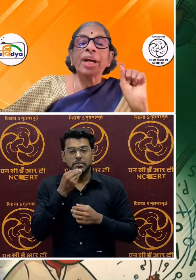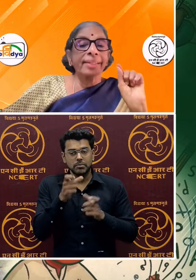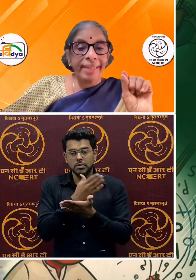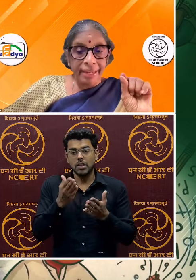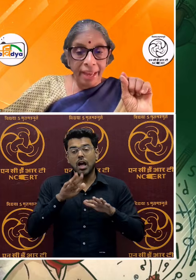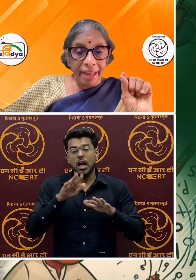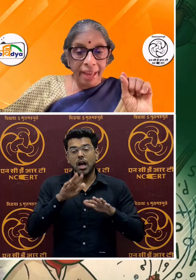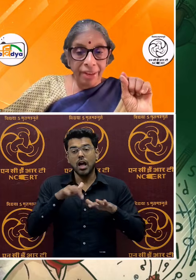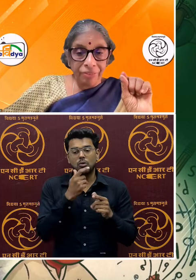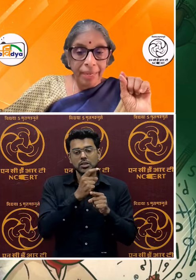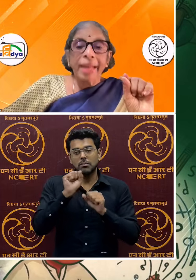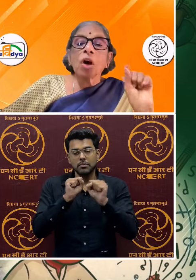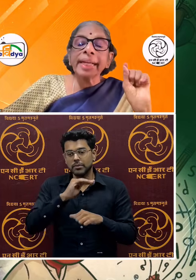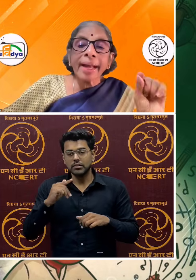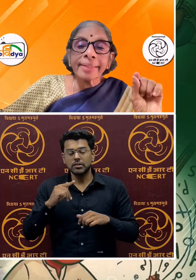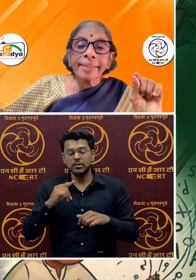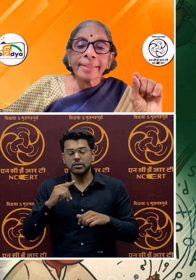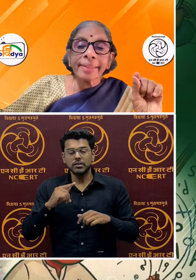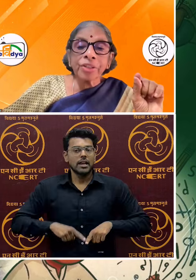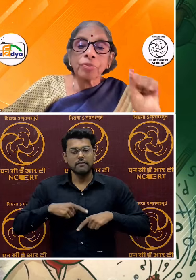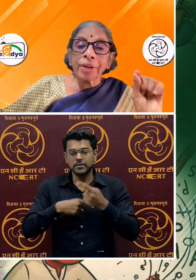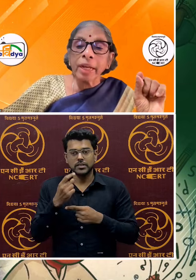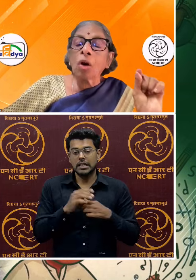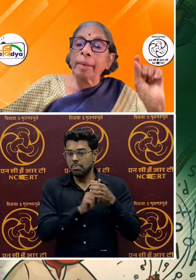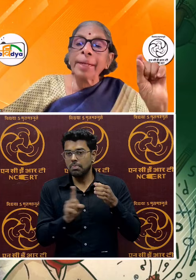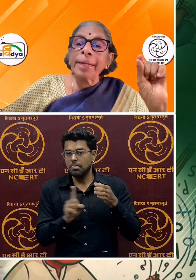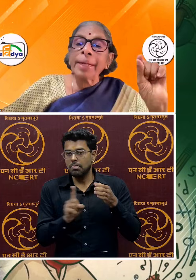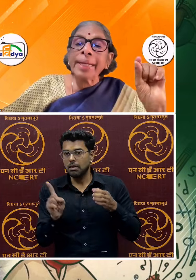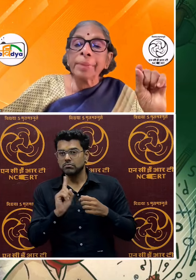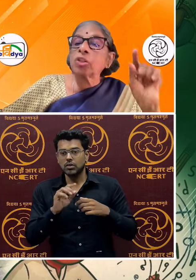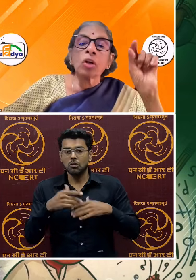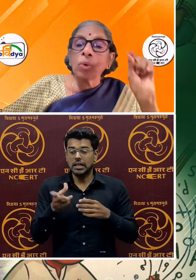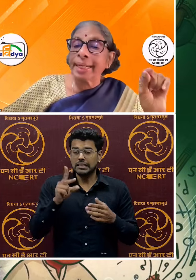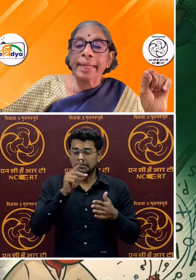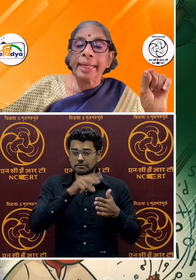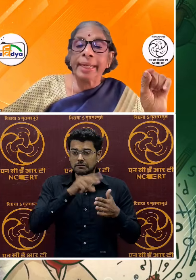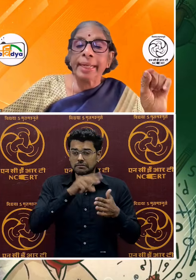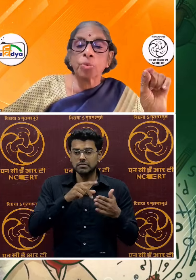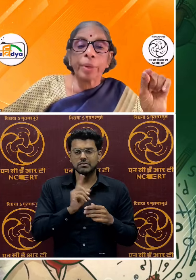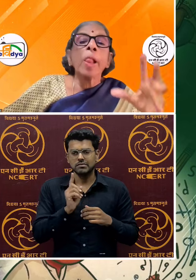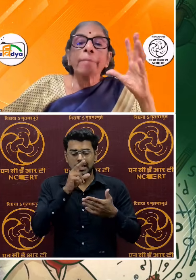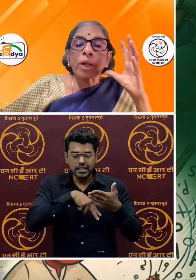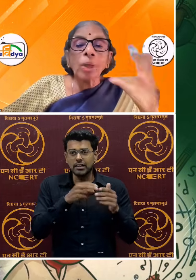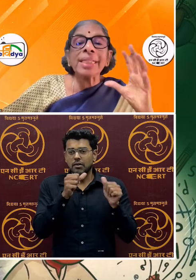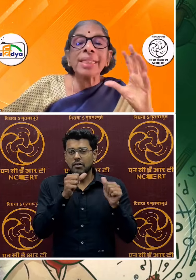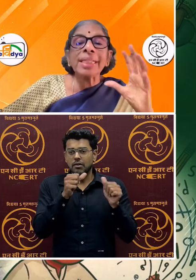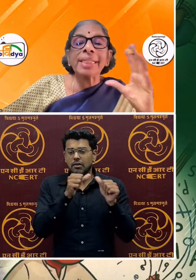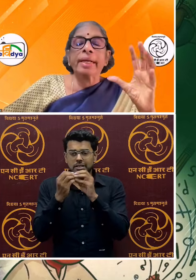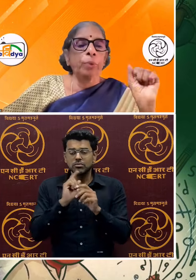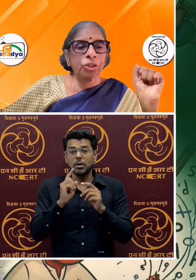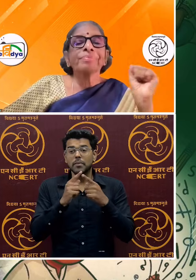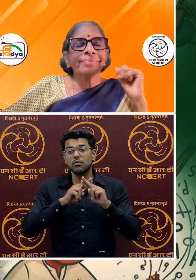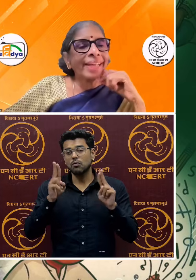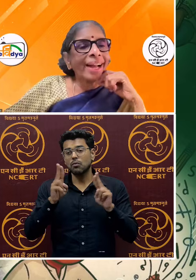helping the child in his daily life. Not in isolation for reading, or remedial means not only reading and spelling, but a